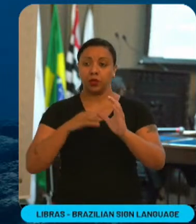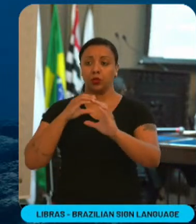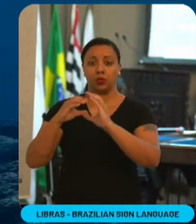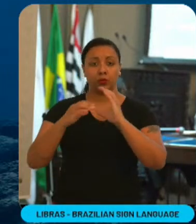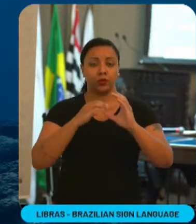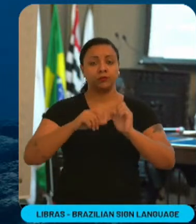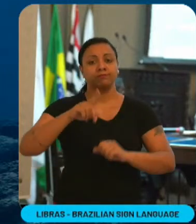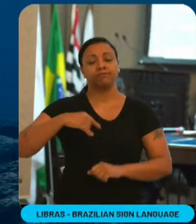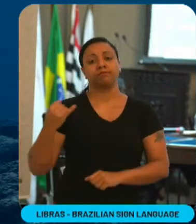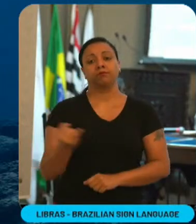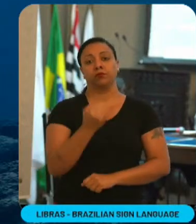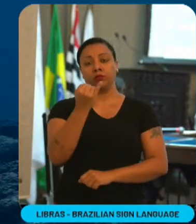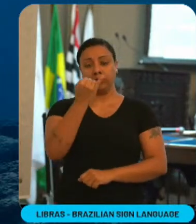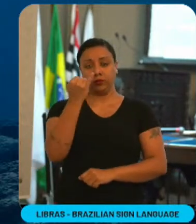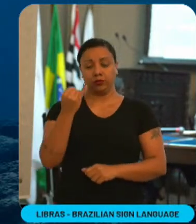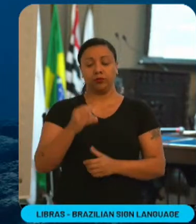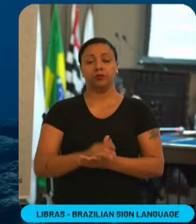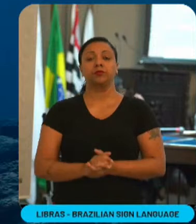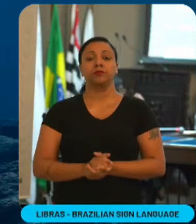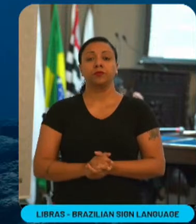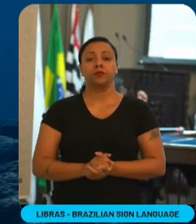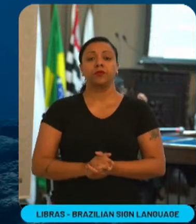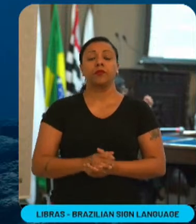and communication is key here.